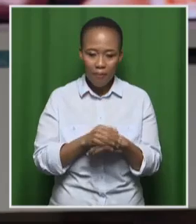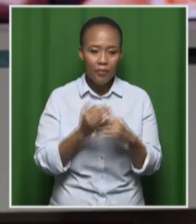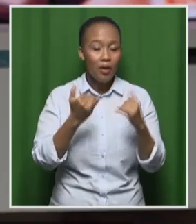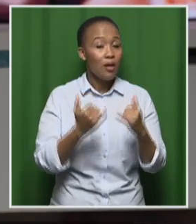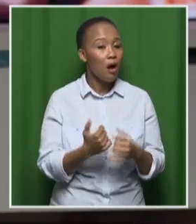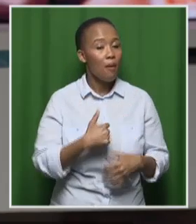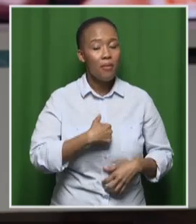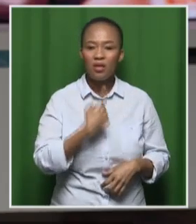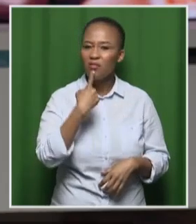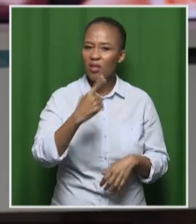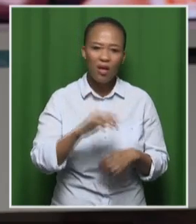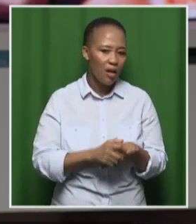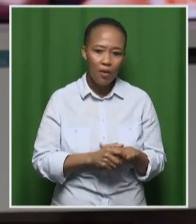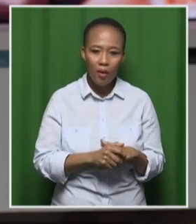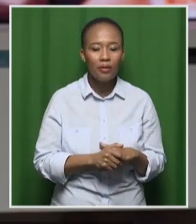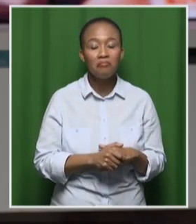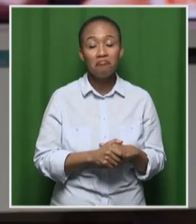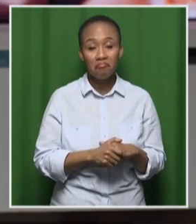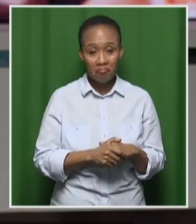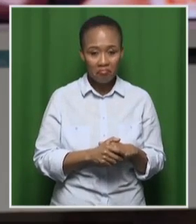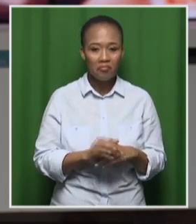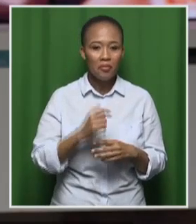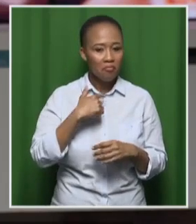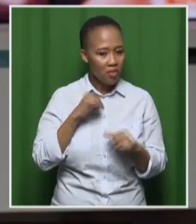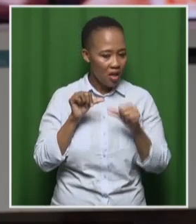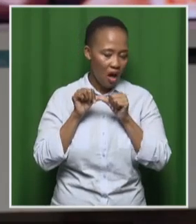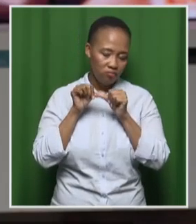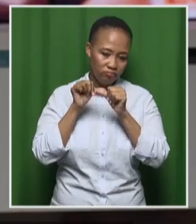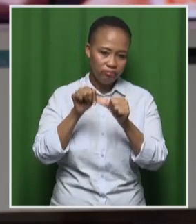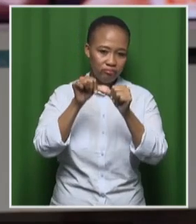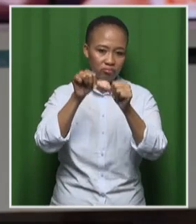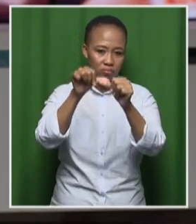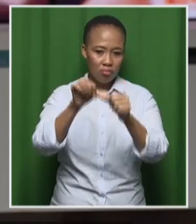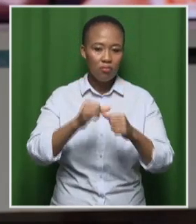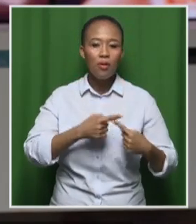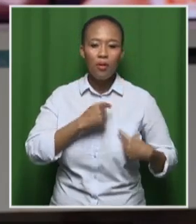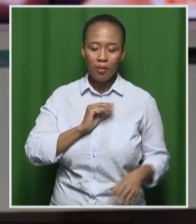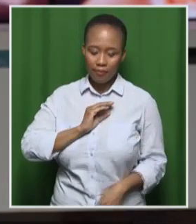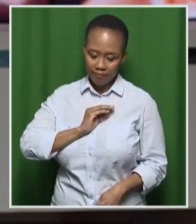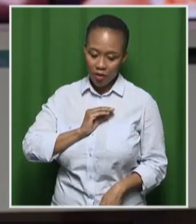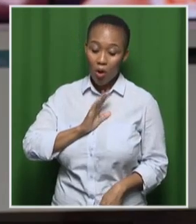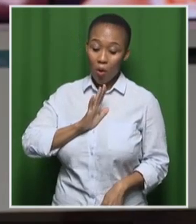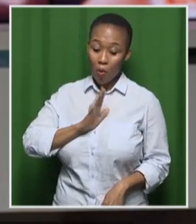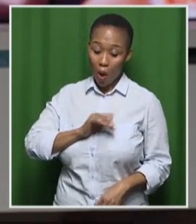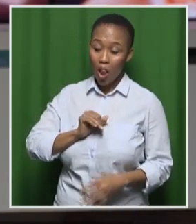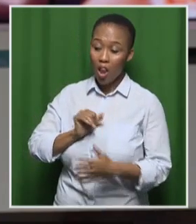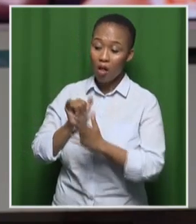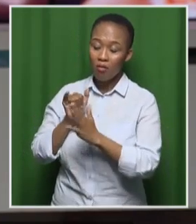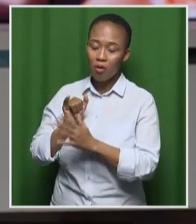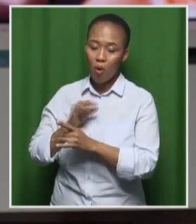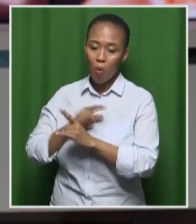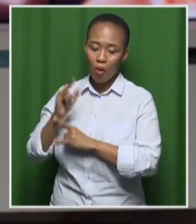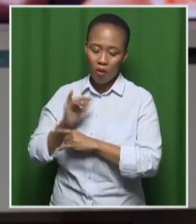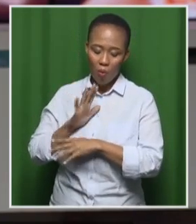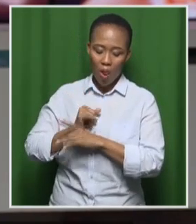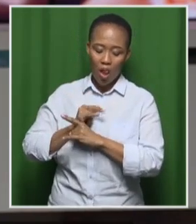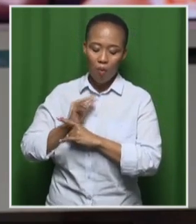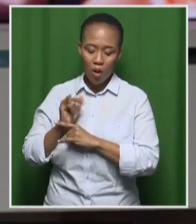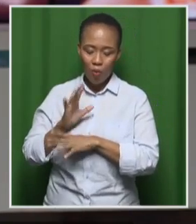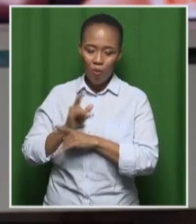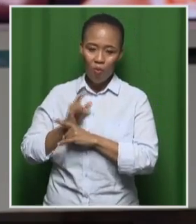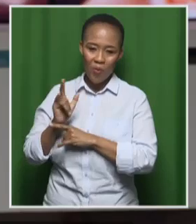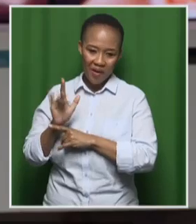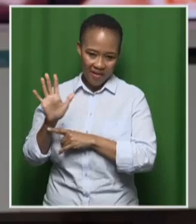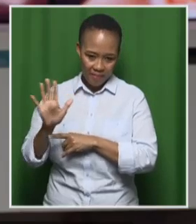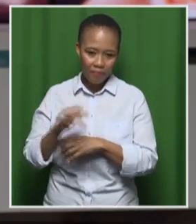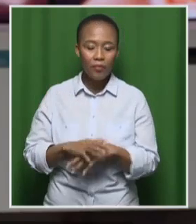my nut, walking up and down my hotel room. But I kept saying to myself, we're going to stop him. We're going to stop him. So I never panicked in the corner. And